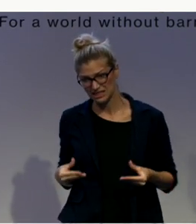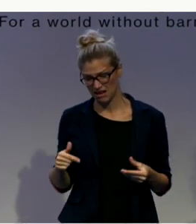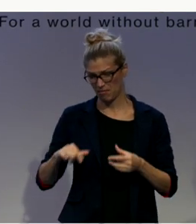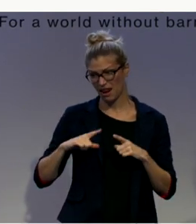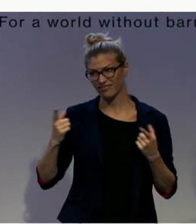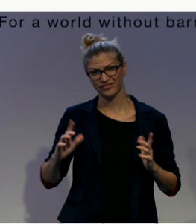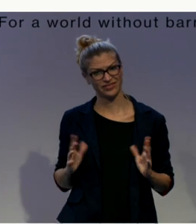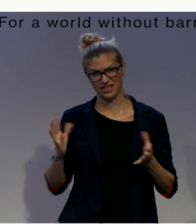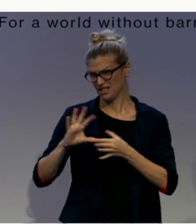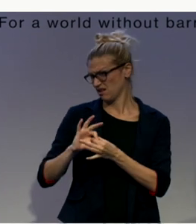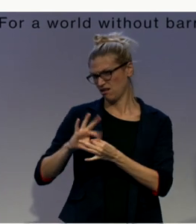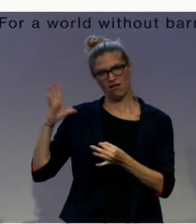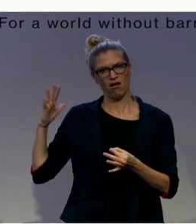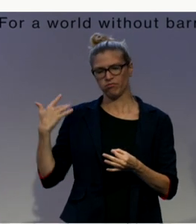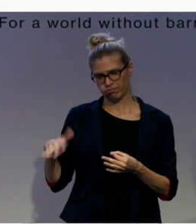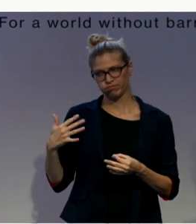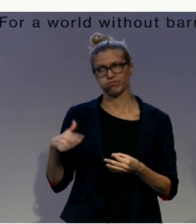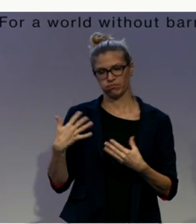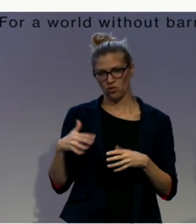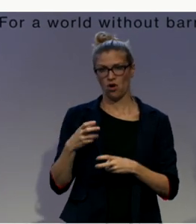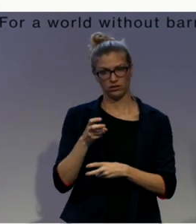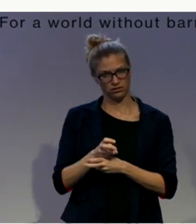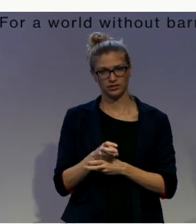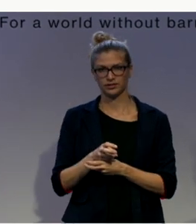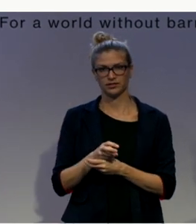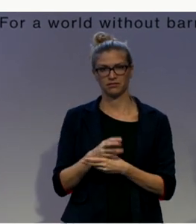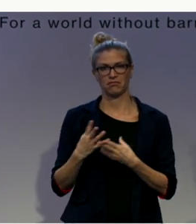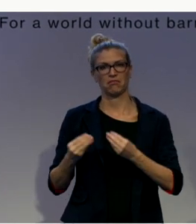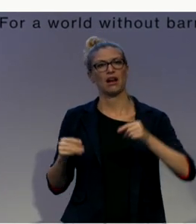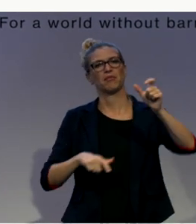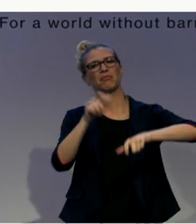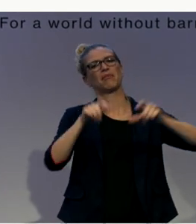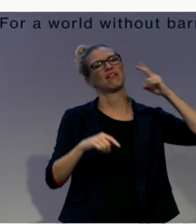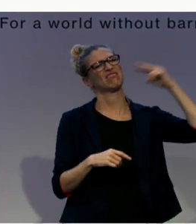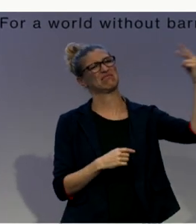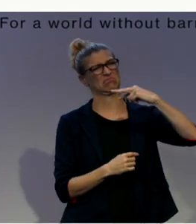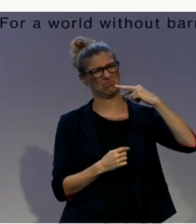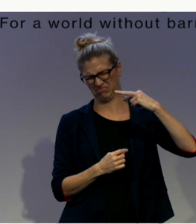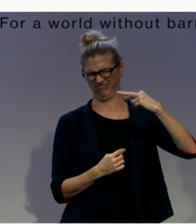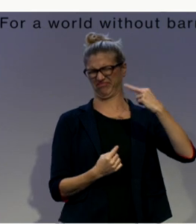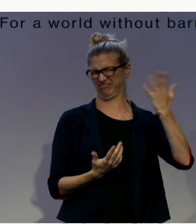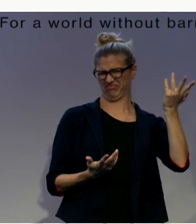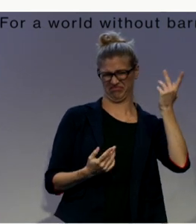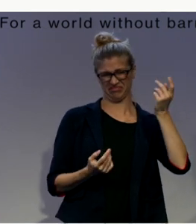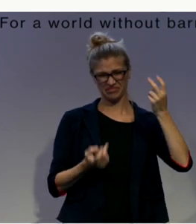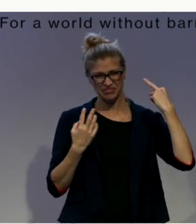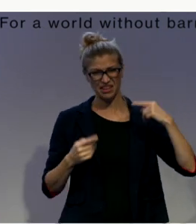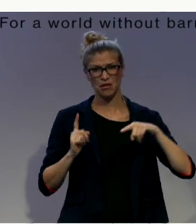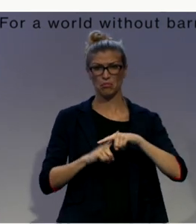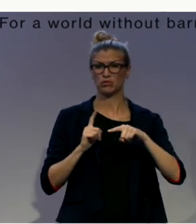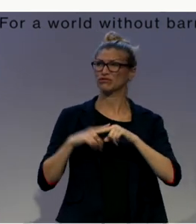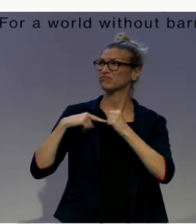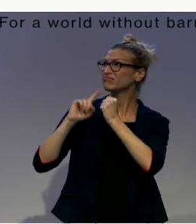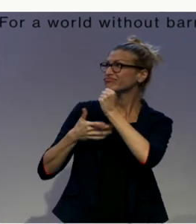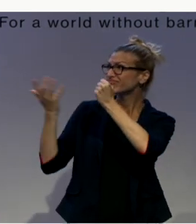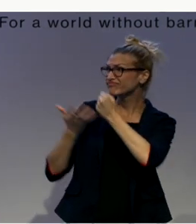maybe lack of understandings or lack of budget But what I'm thinking is just starting from